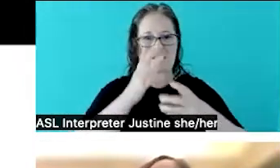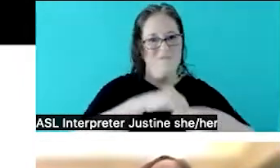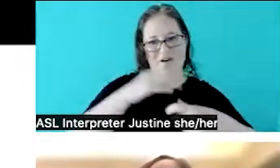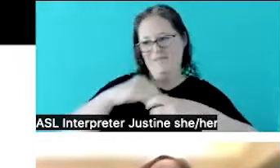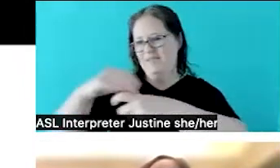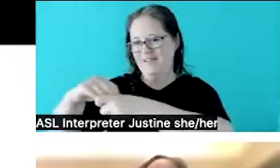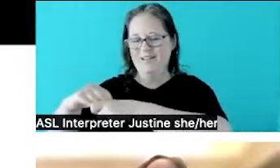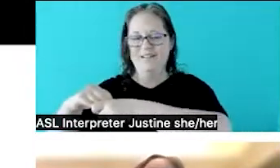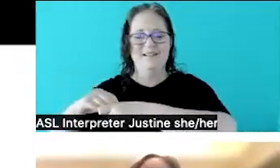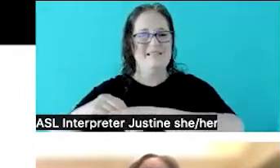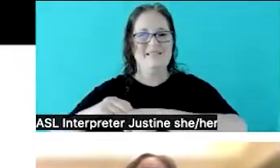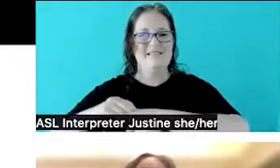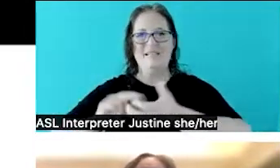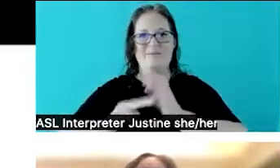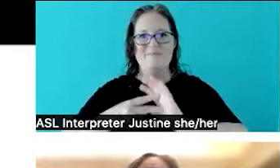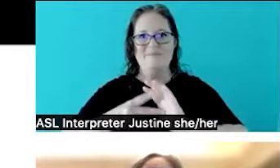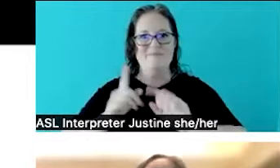So sometimes